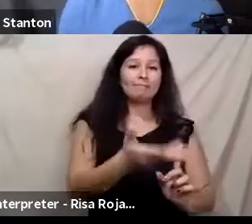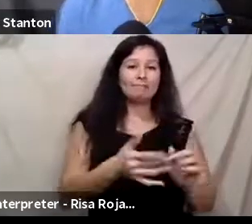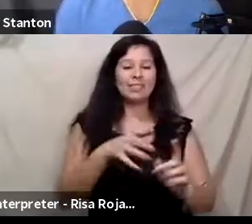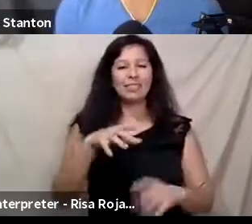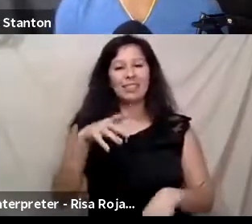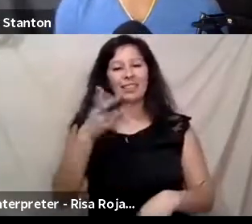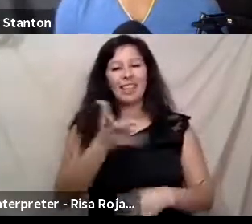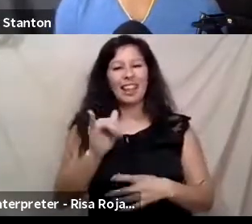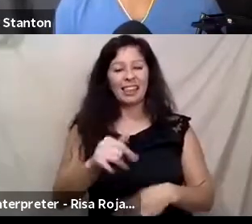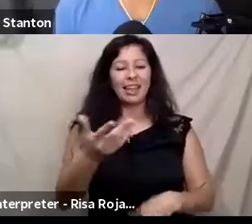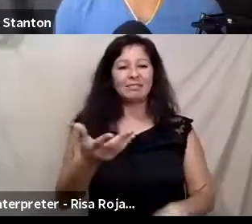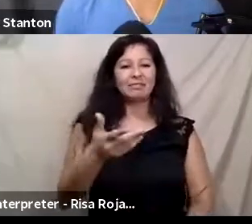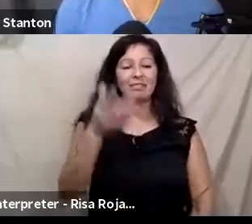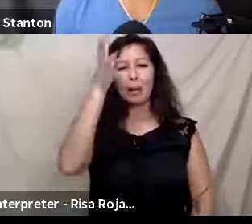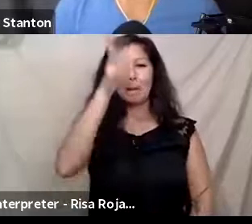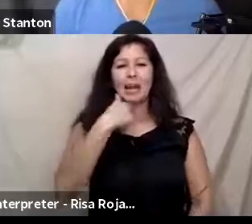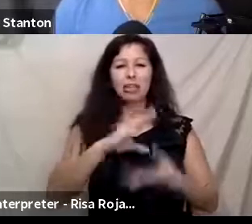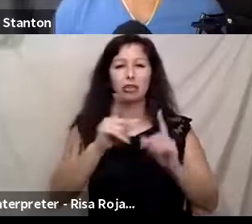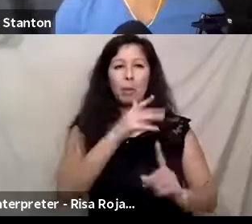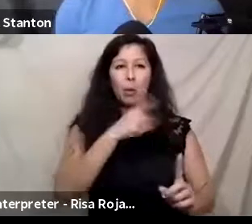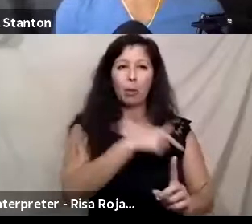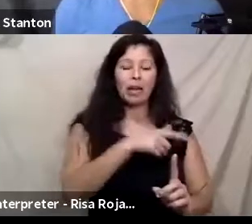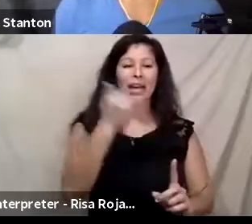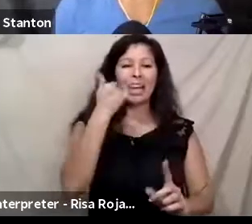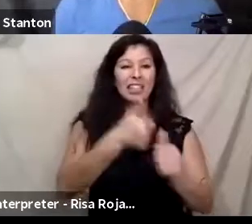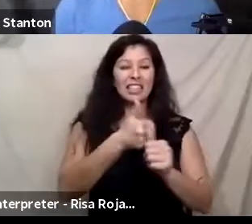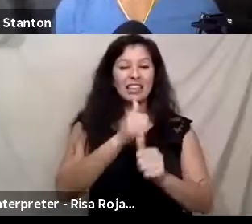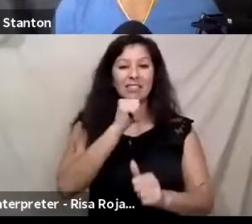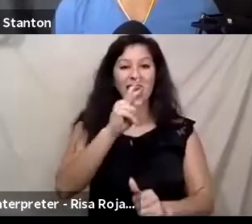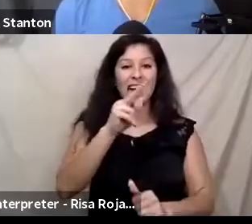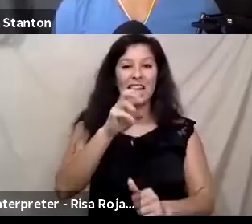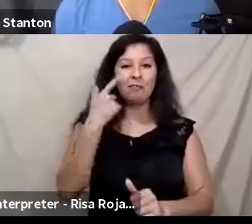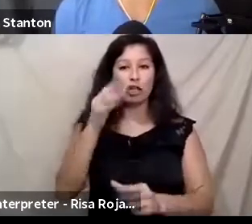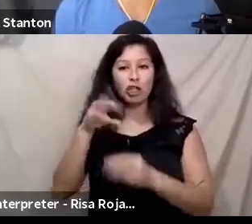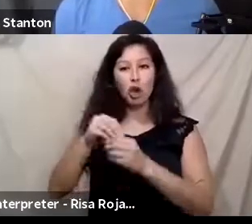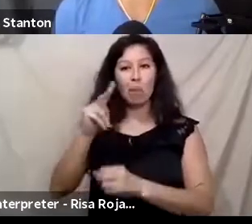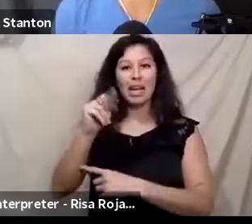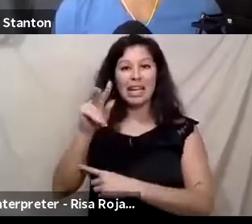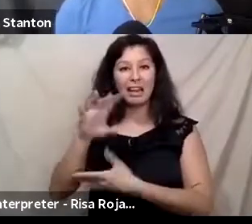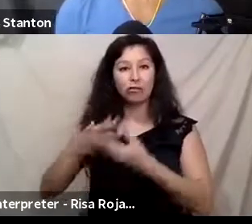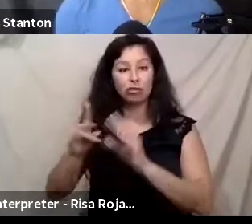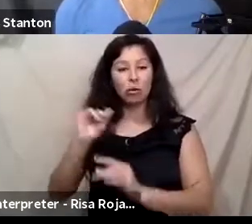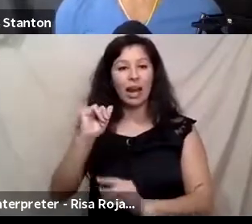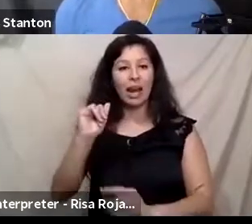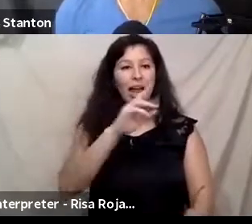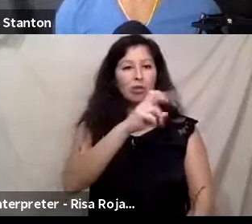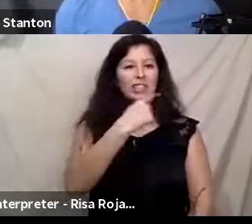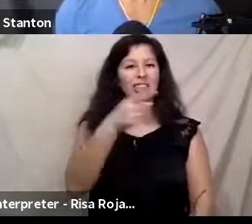that. If you are non-Native trying to incorporate Native stories, I think, like Renee was saying,